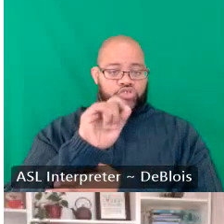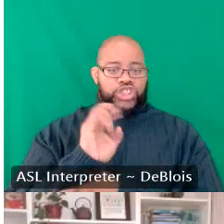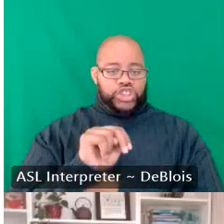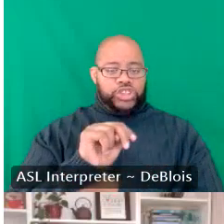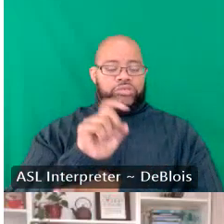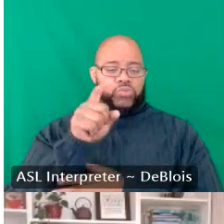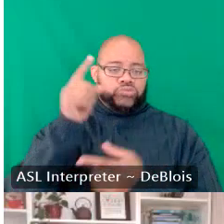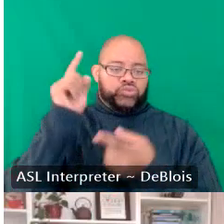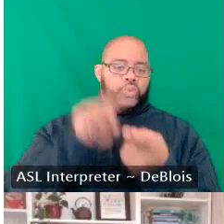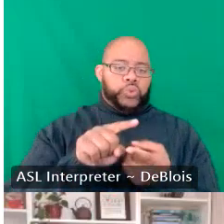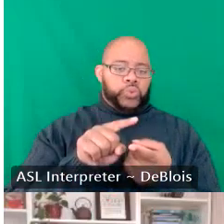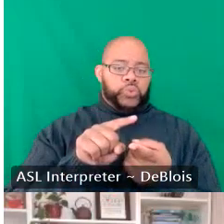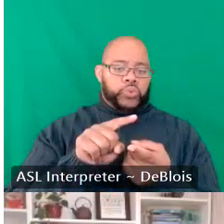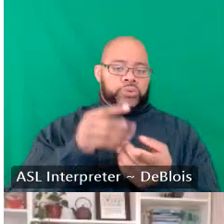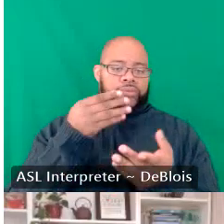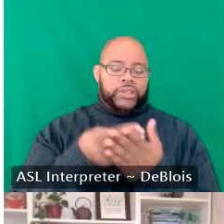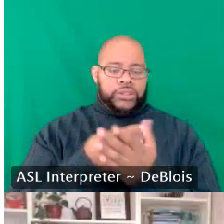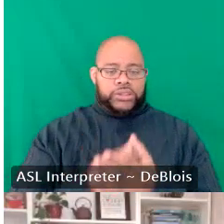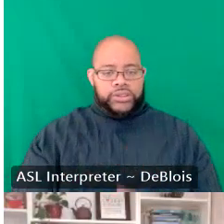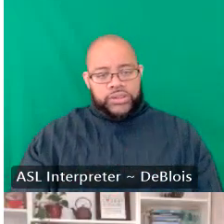reduce funding.